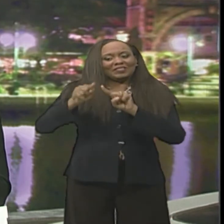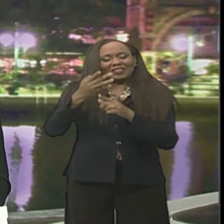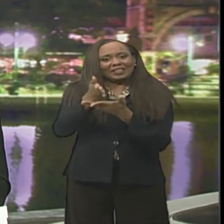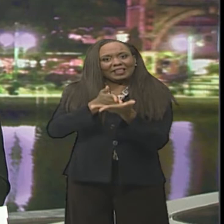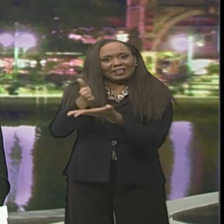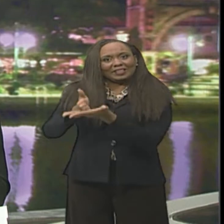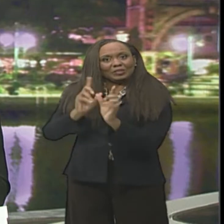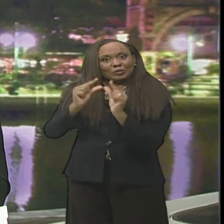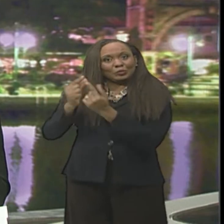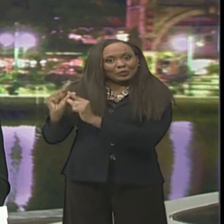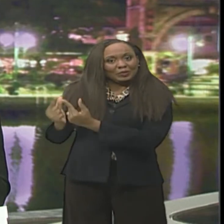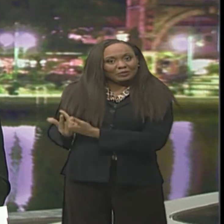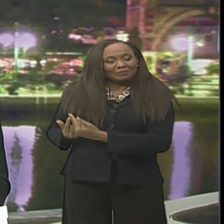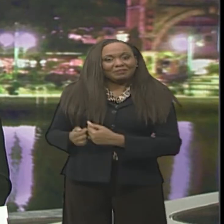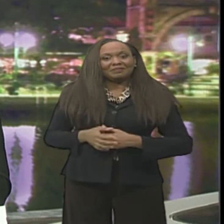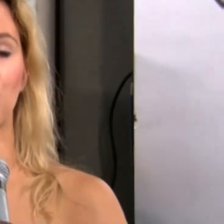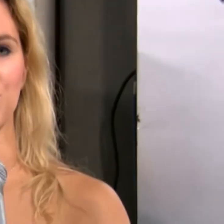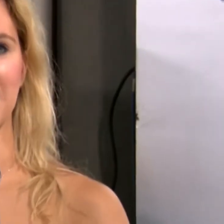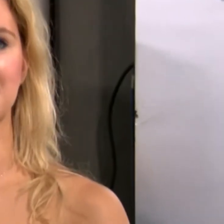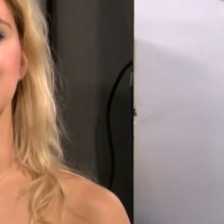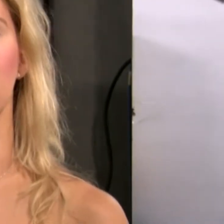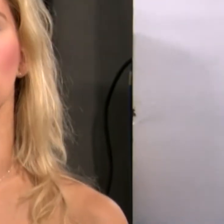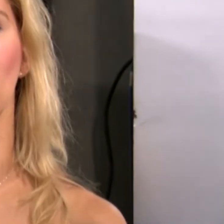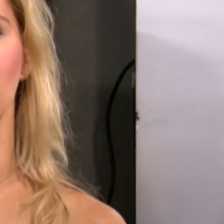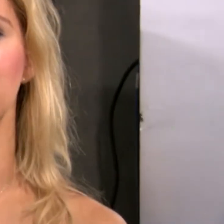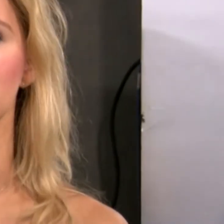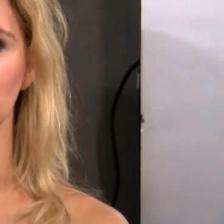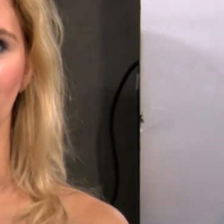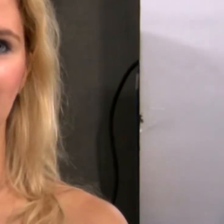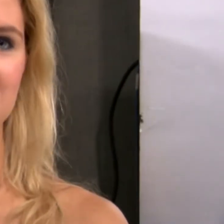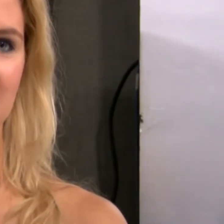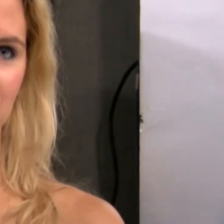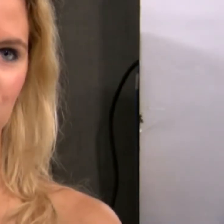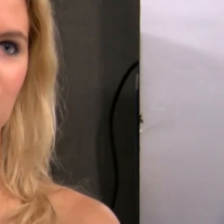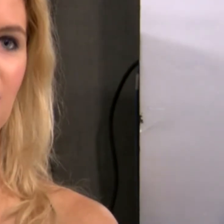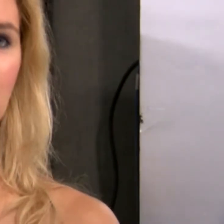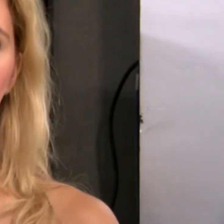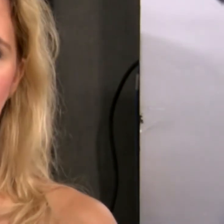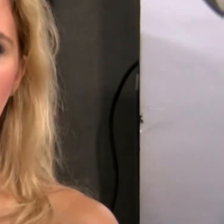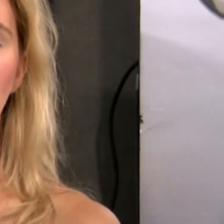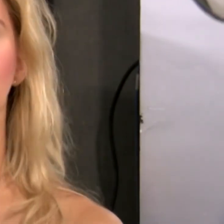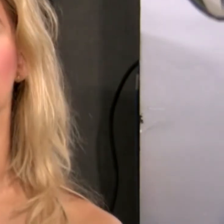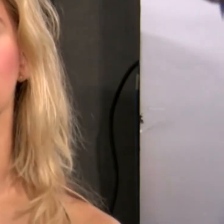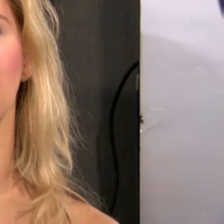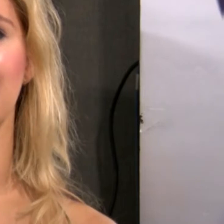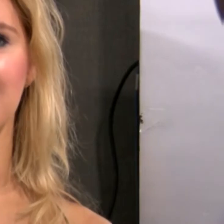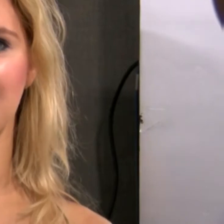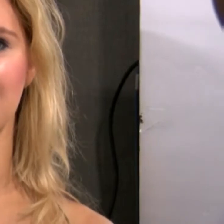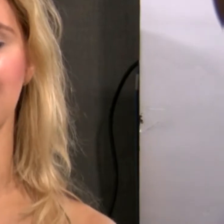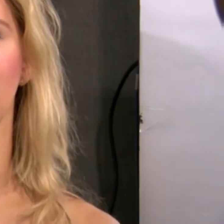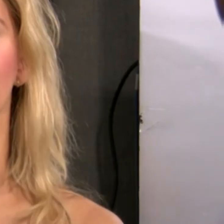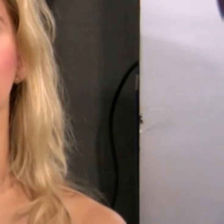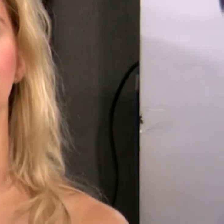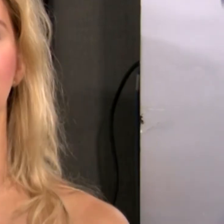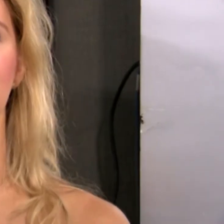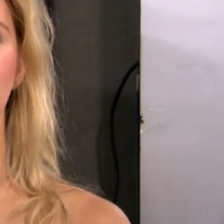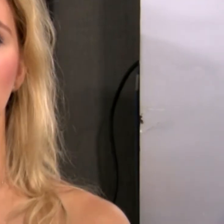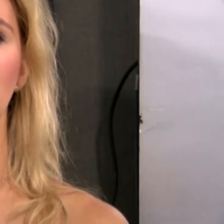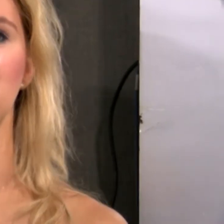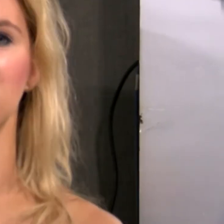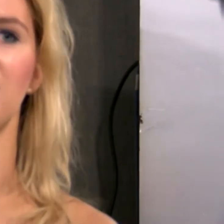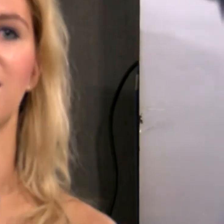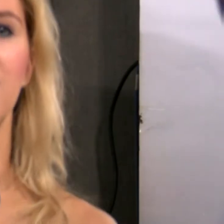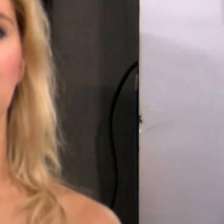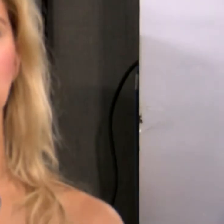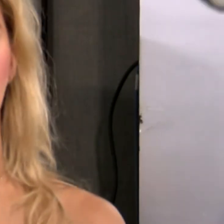categories. We're gonna dance ballroom dances like waltz, Venus waltz, tango, quickstep, and then Latin dances like